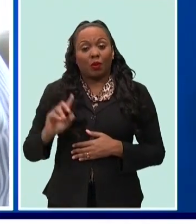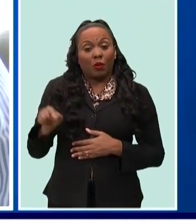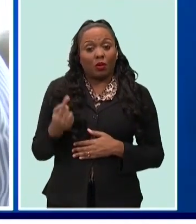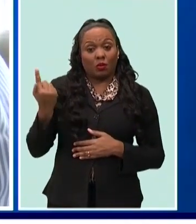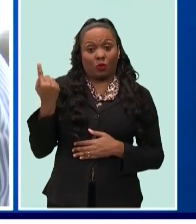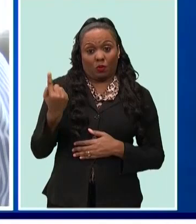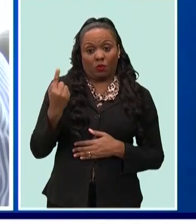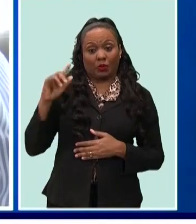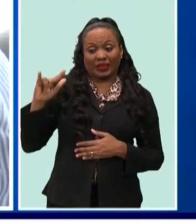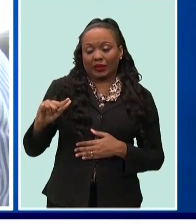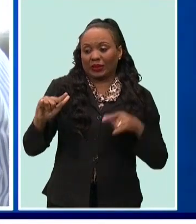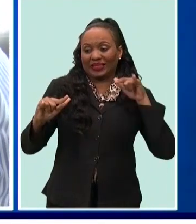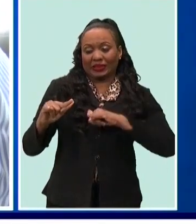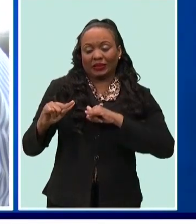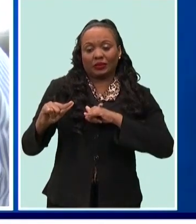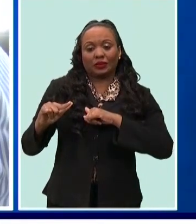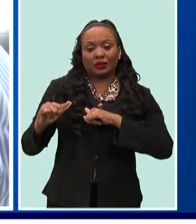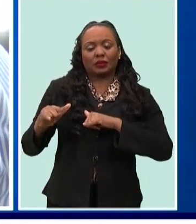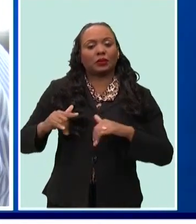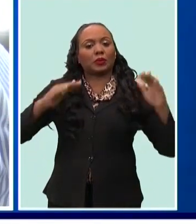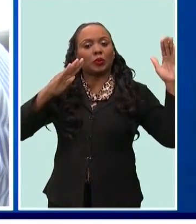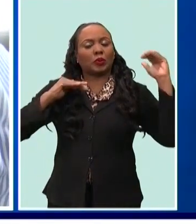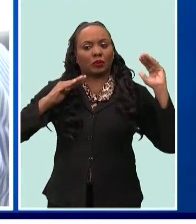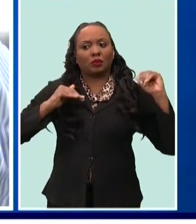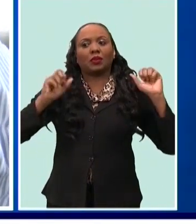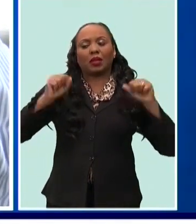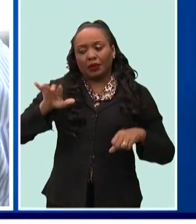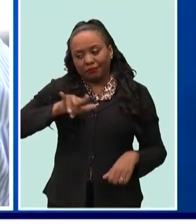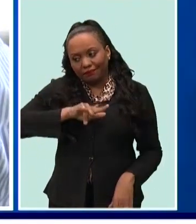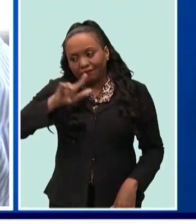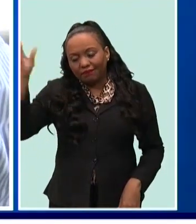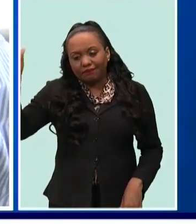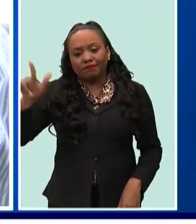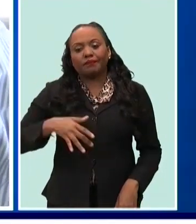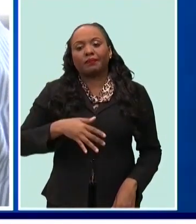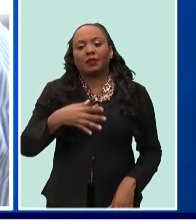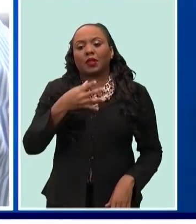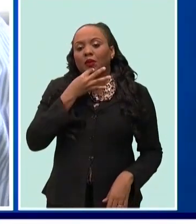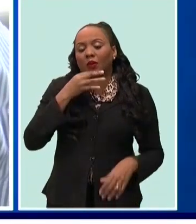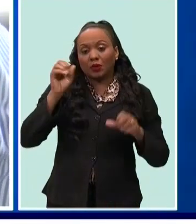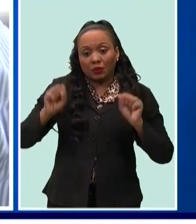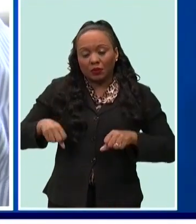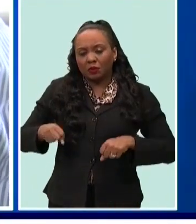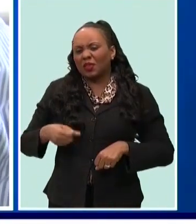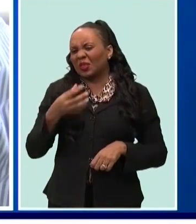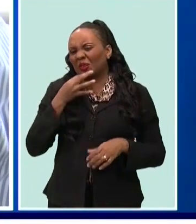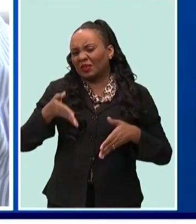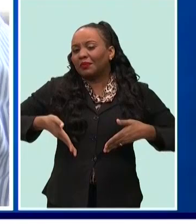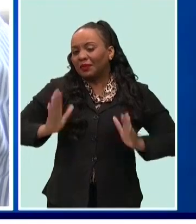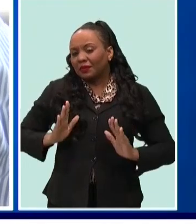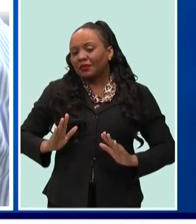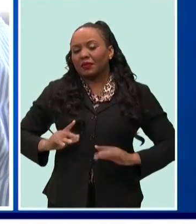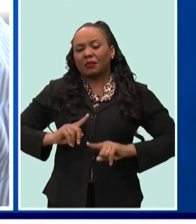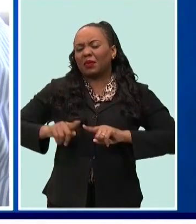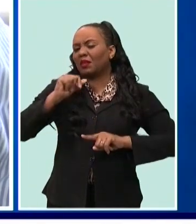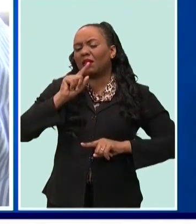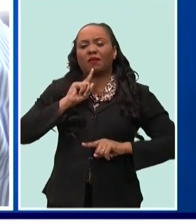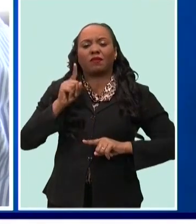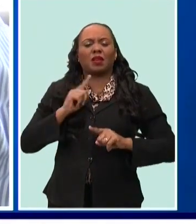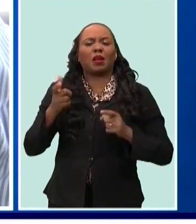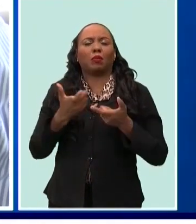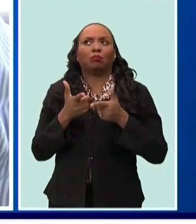ground. Hopefully that will be able to fly out as soon as it's given permission, but we don't expect any